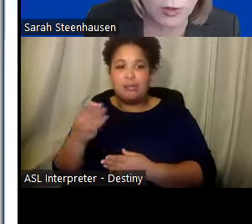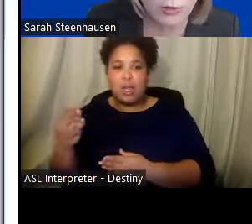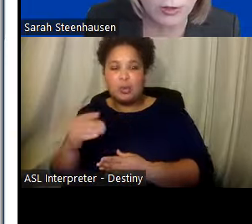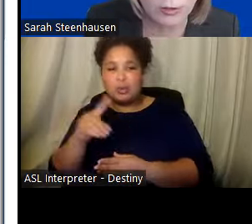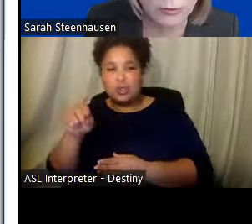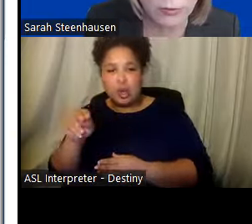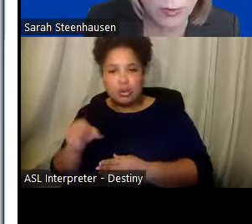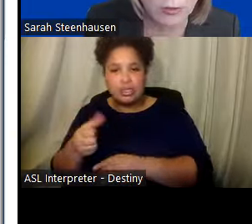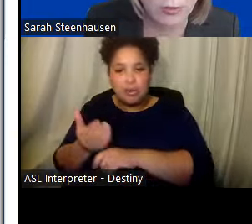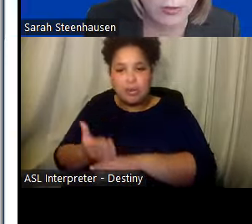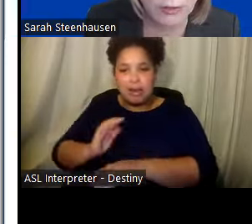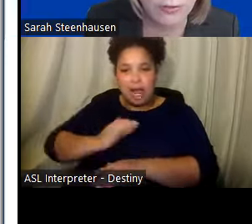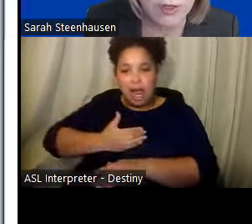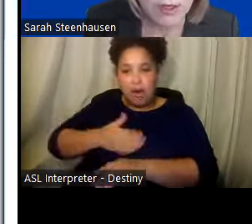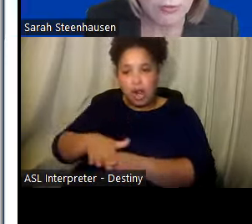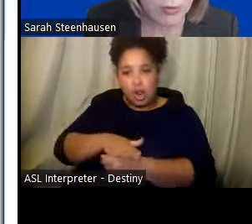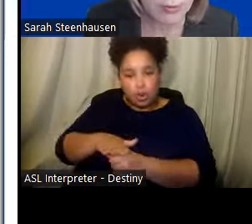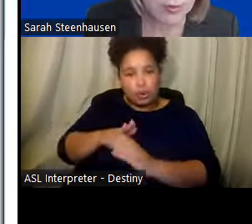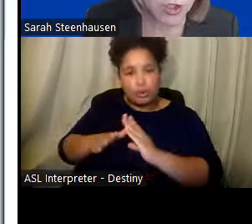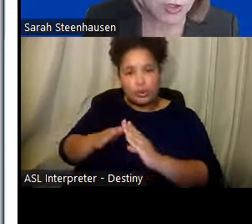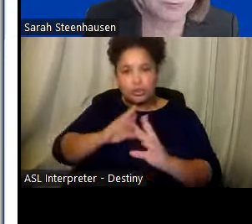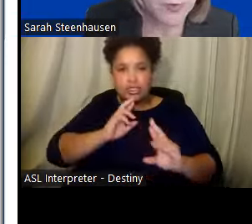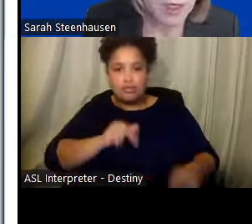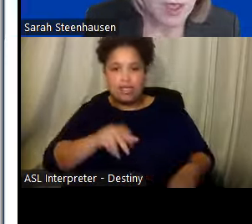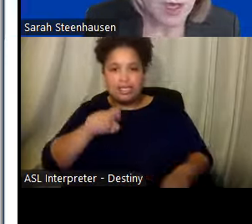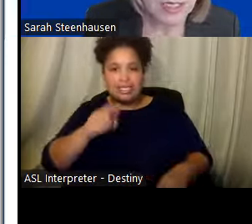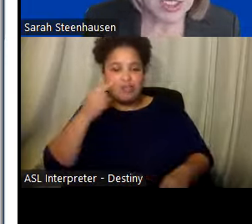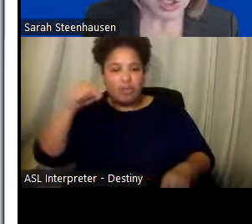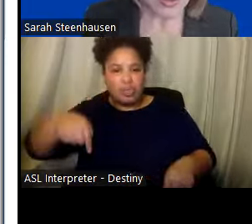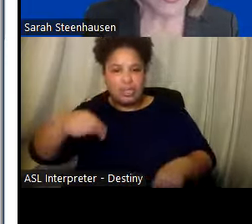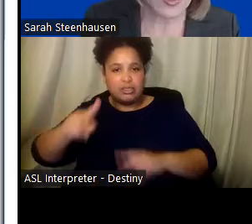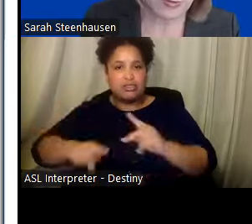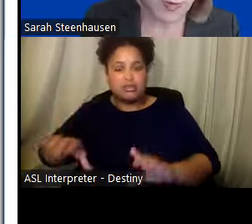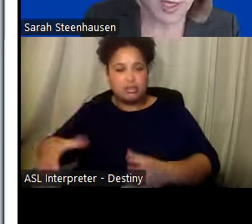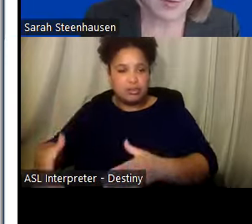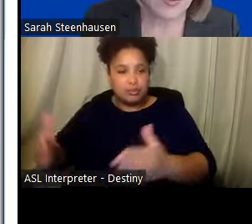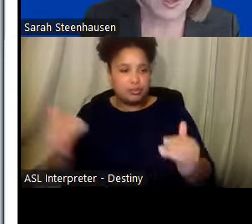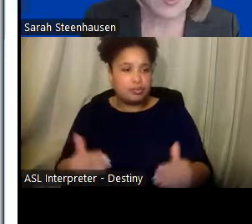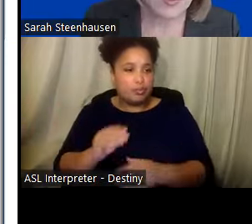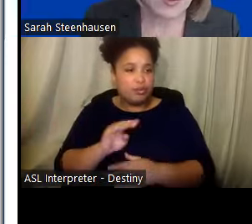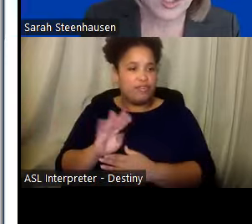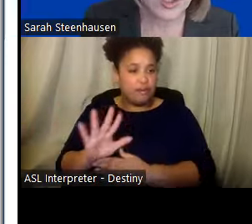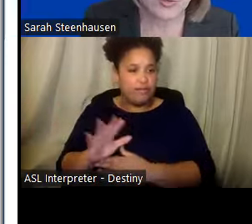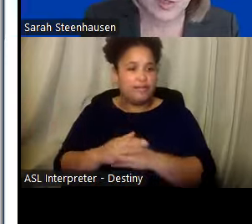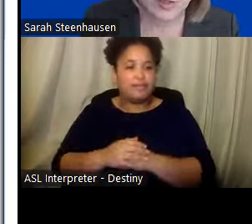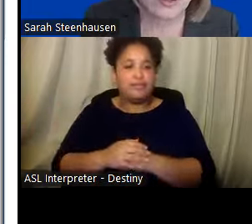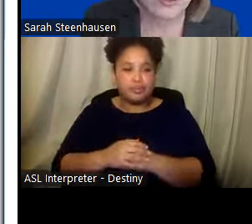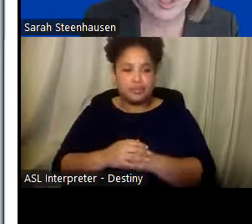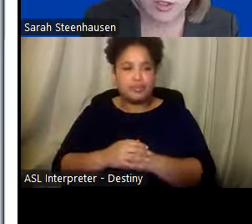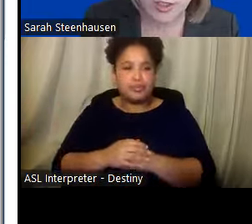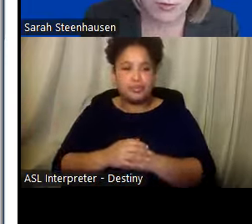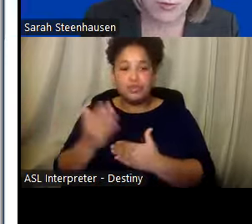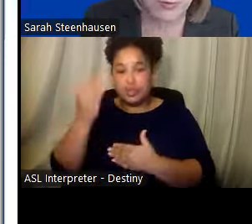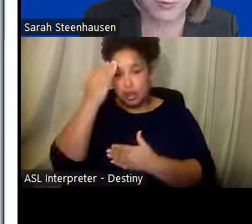local communities to respond to the needs of the population. Initiative 45, we know that the